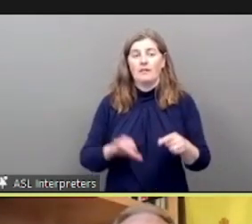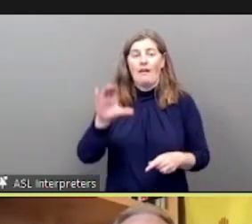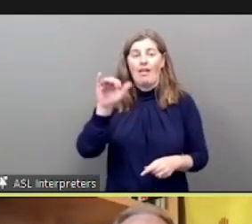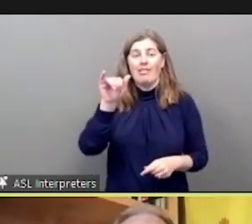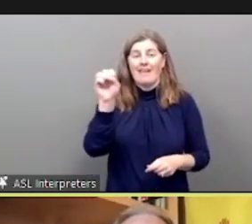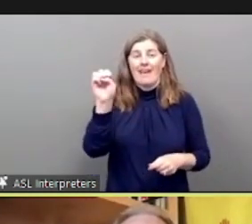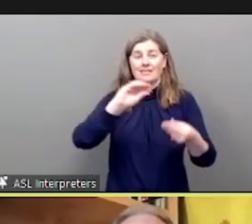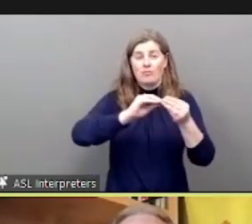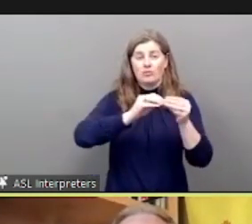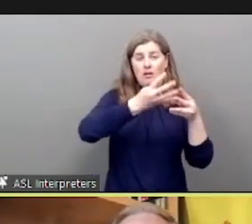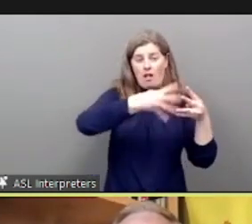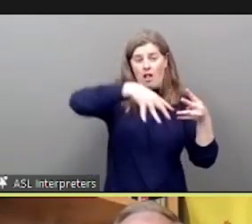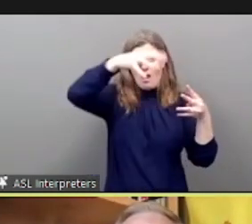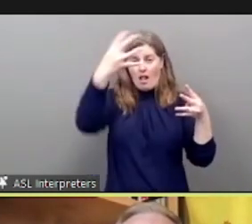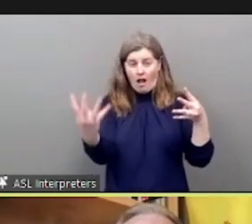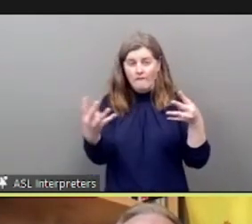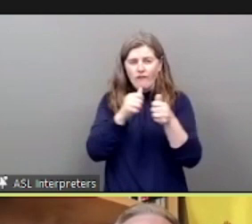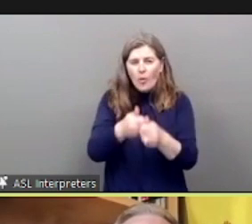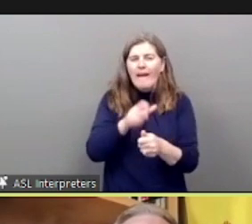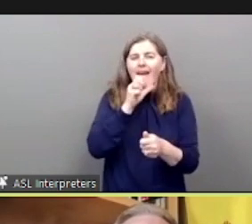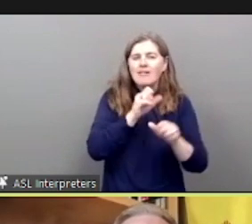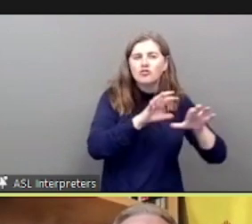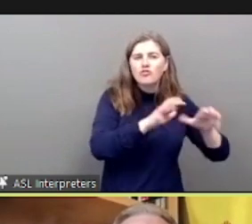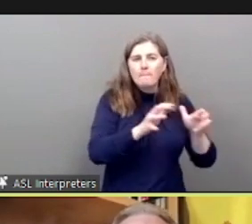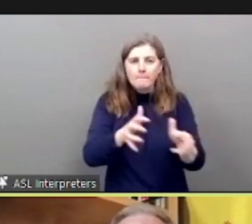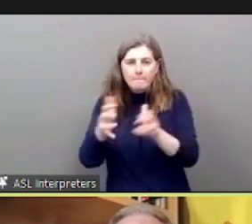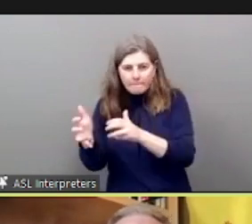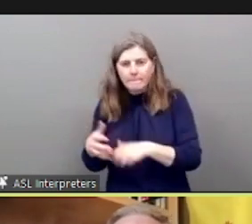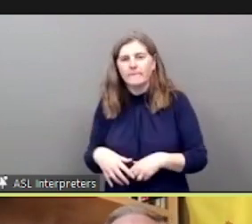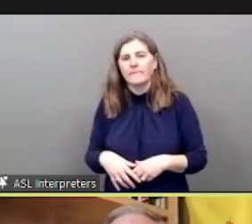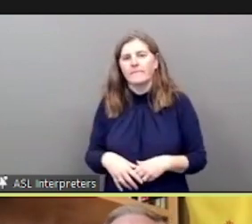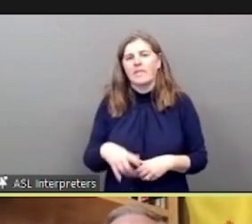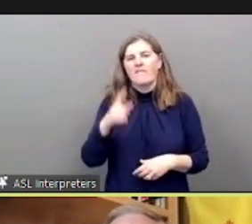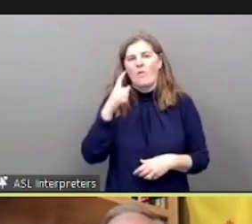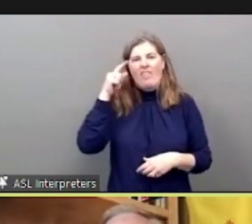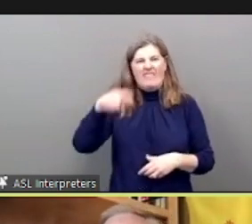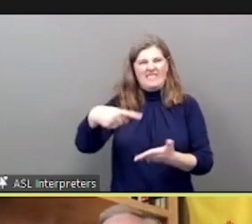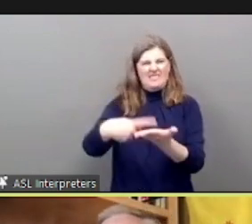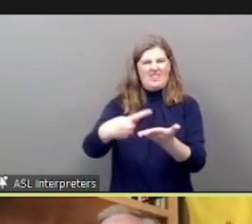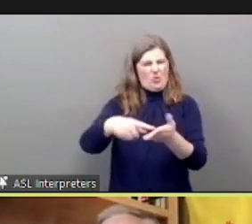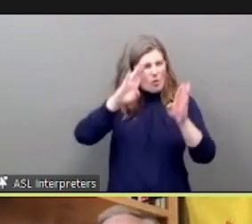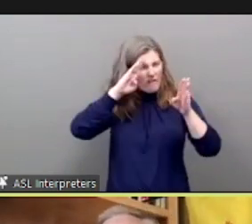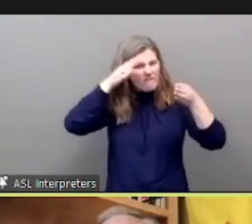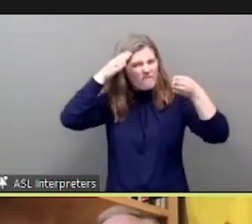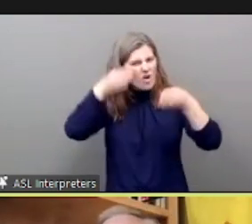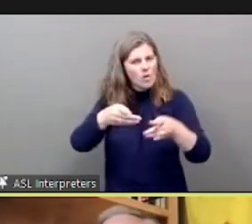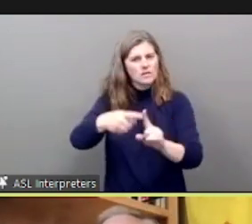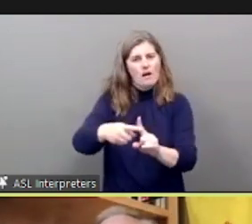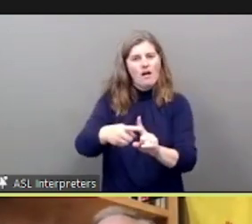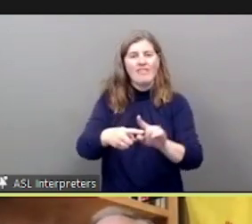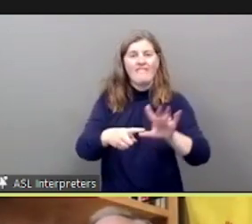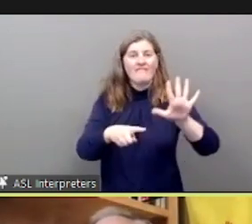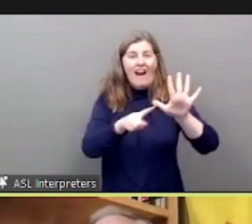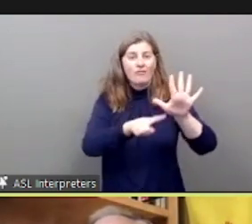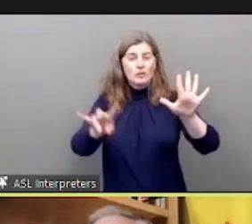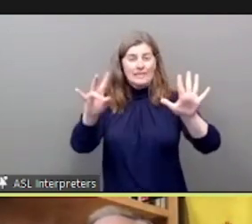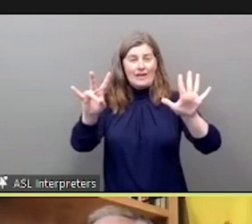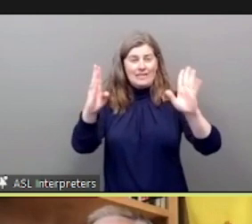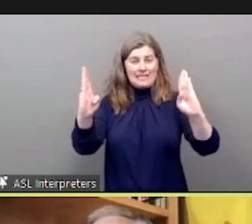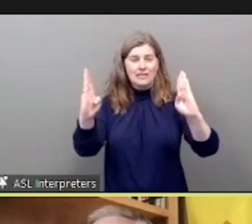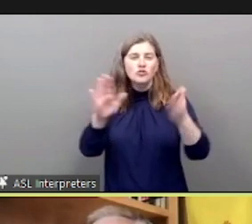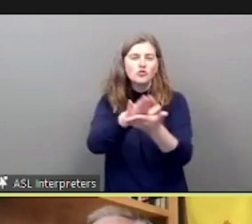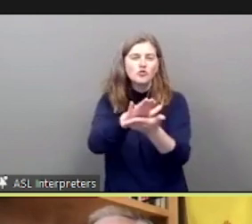age group. So I'm just going to say that for the purposes of this discussion, we will consider 5 to 17 our school